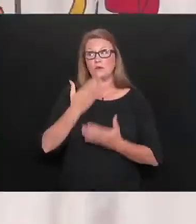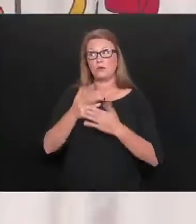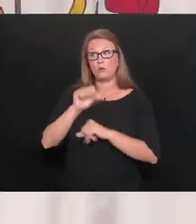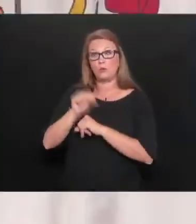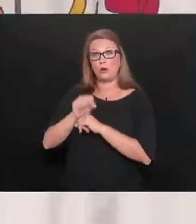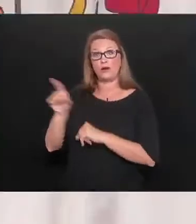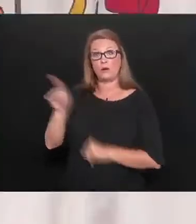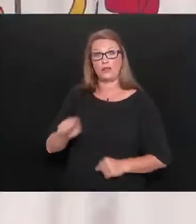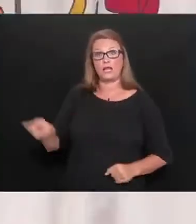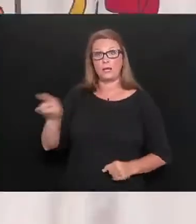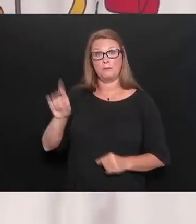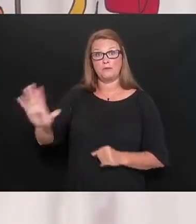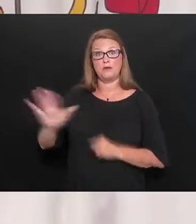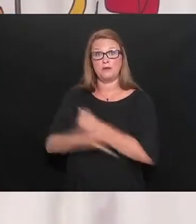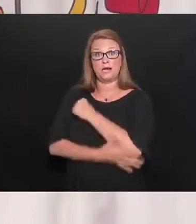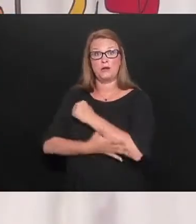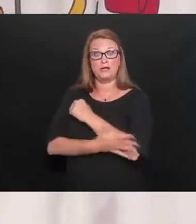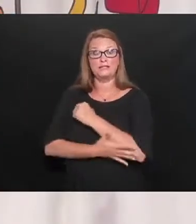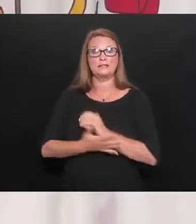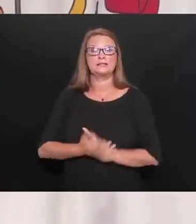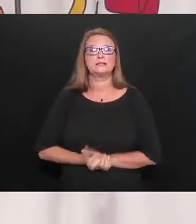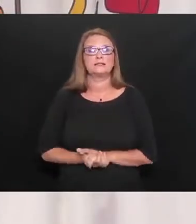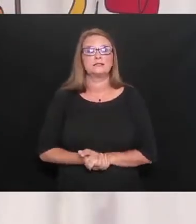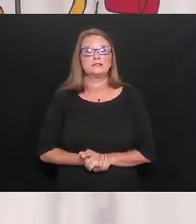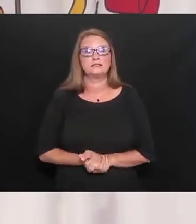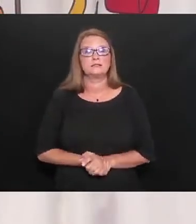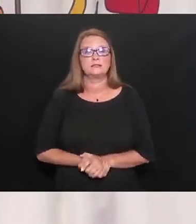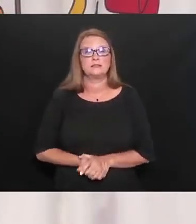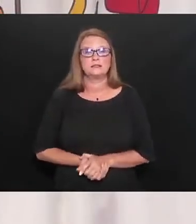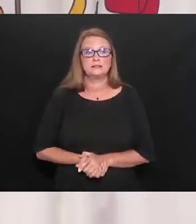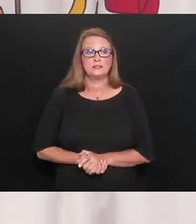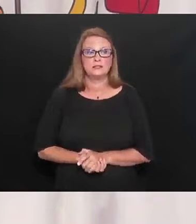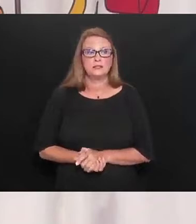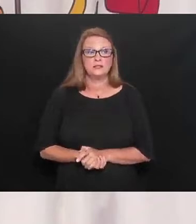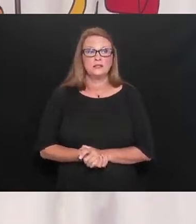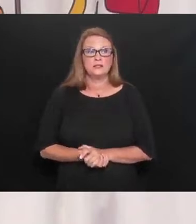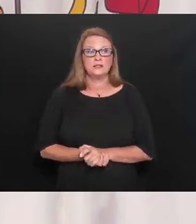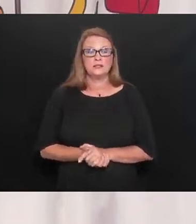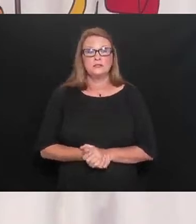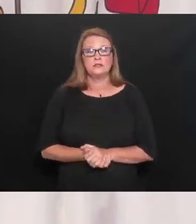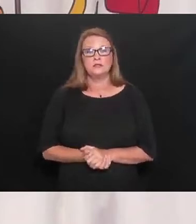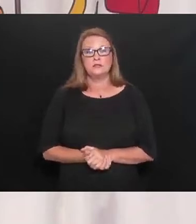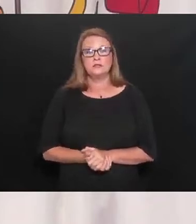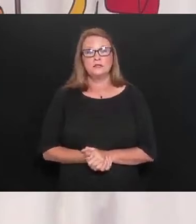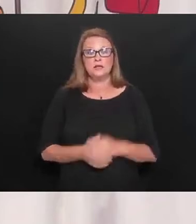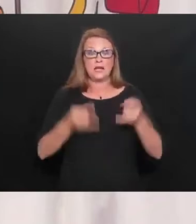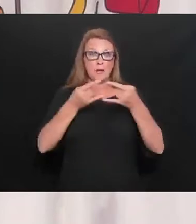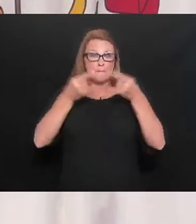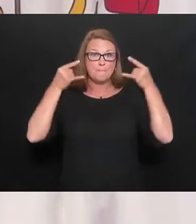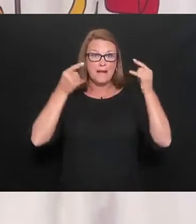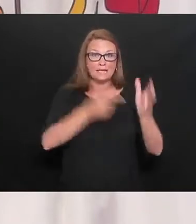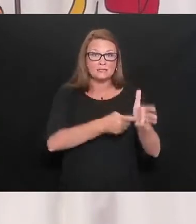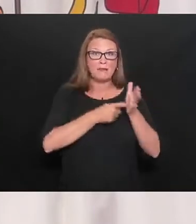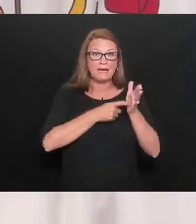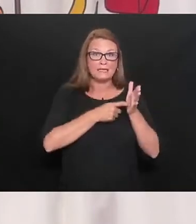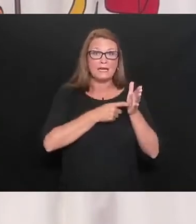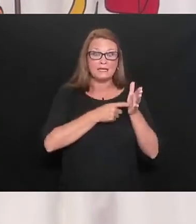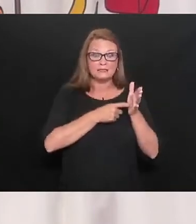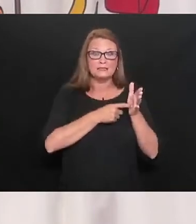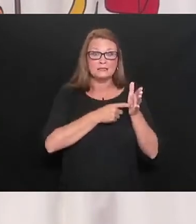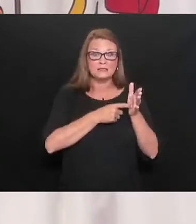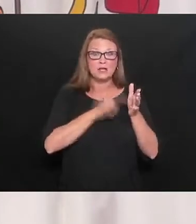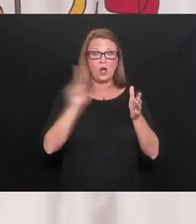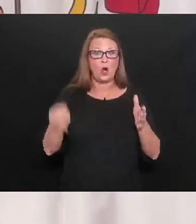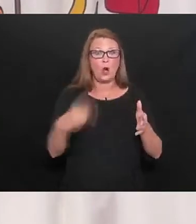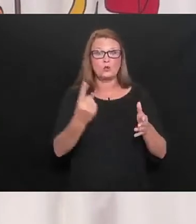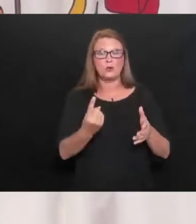sure, you know, in those counties. From the standpoint of mask mandates, the only